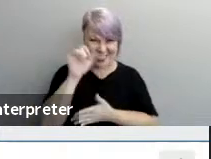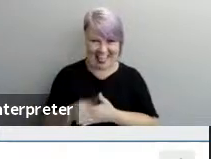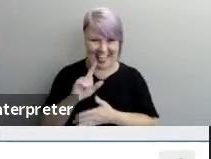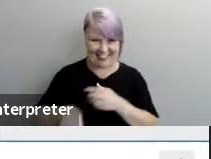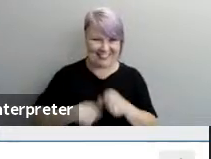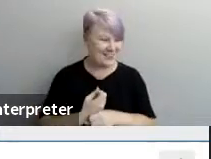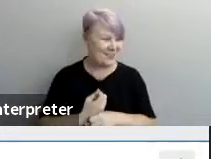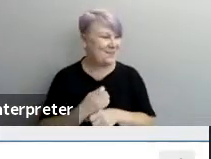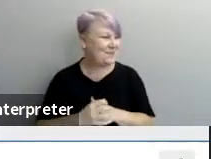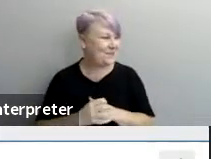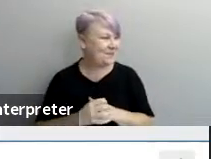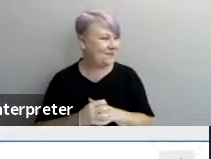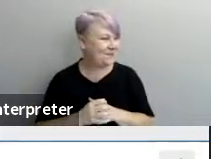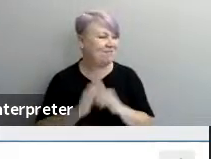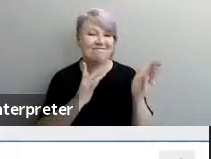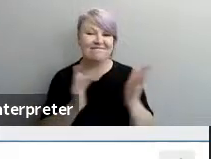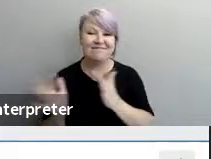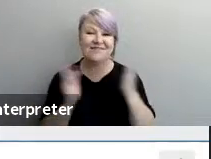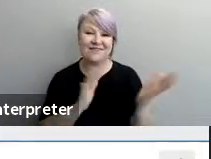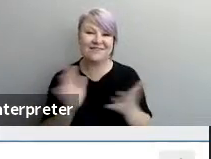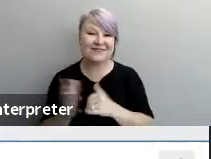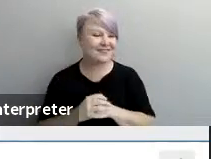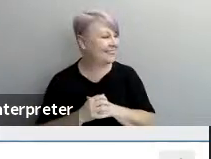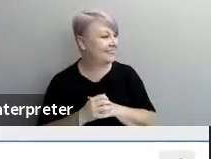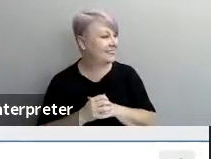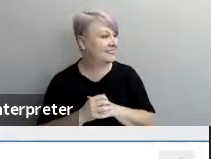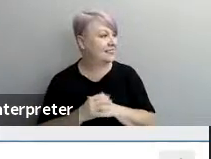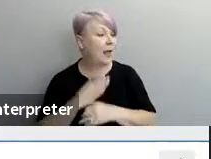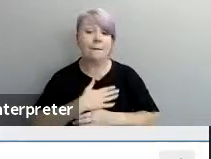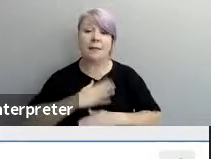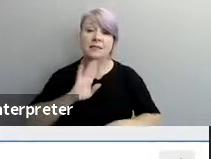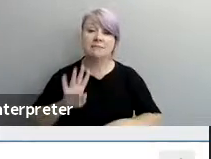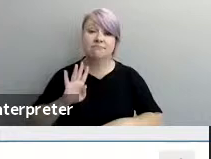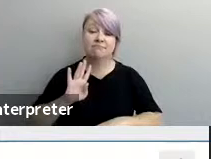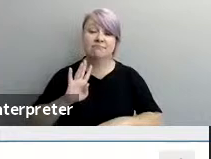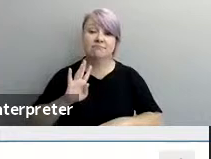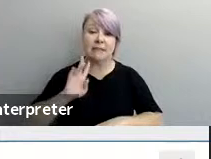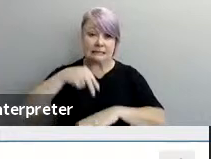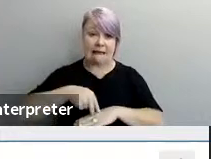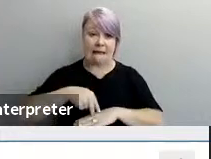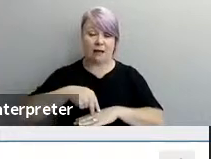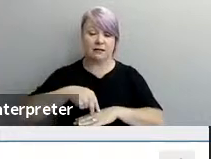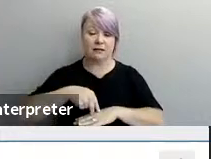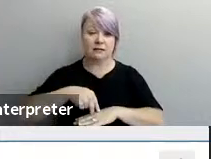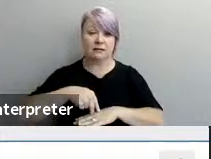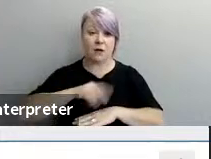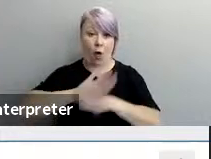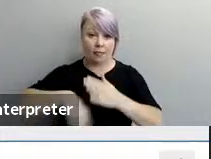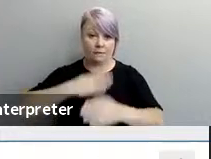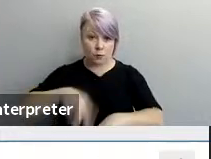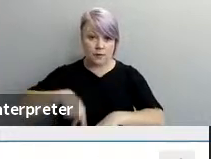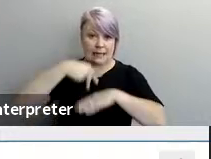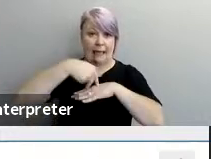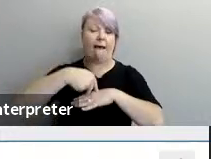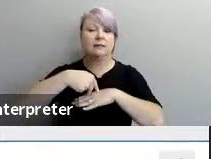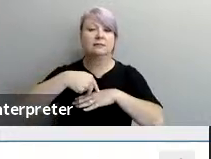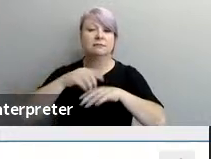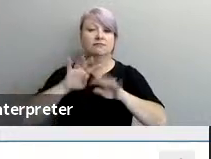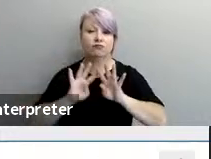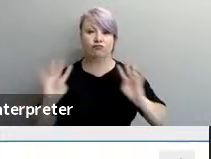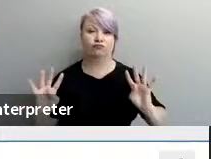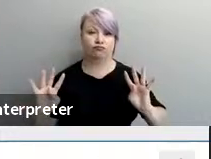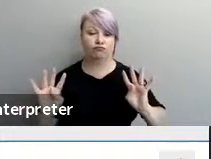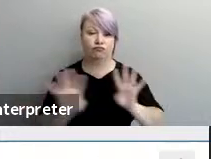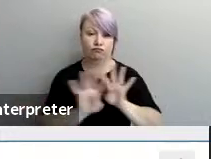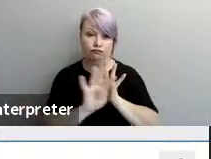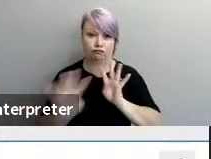I can have everybody seated, stand in the back, and then we'll have everybody else. What do you want us? Just come up a little